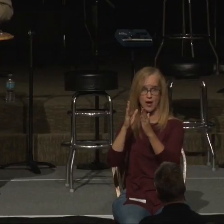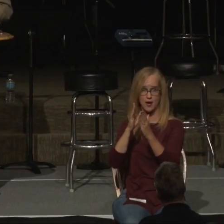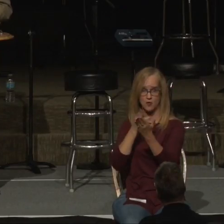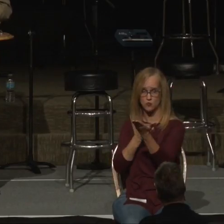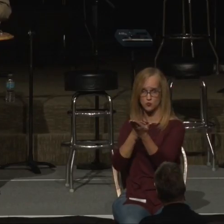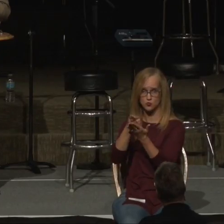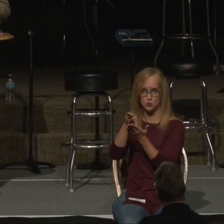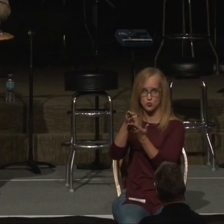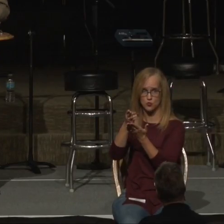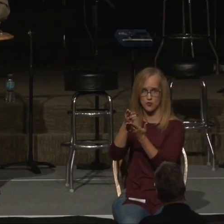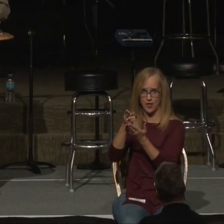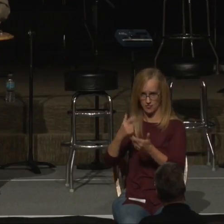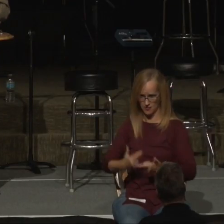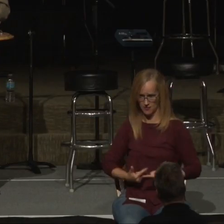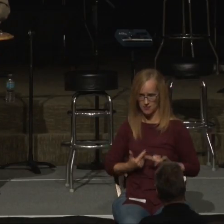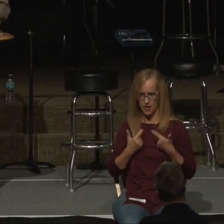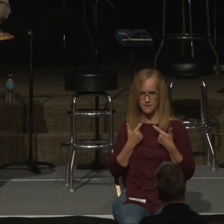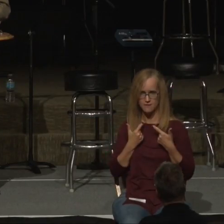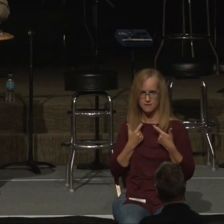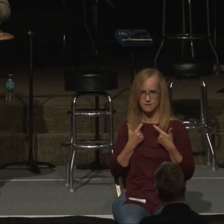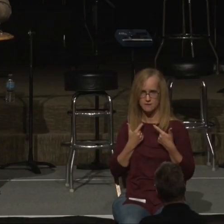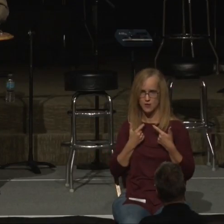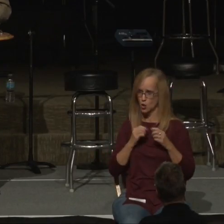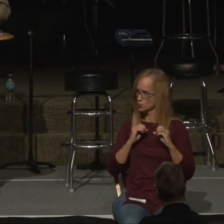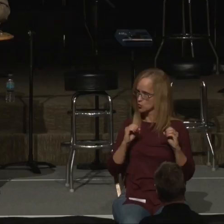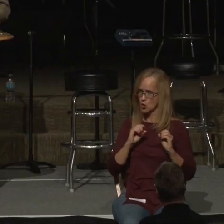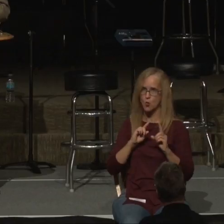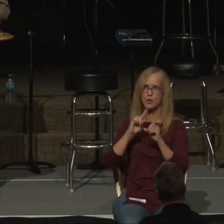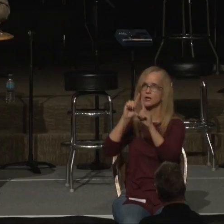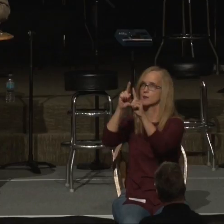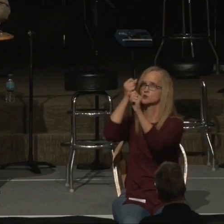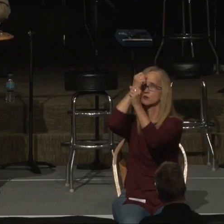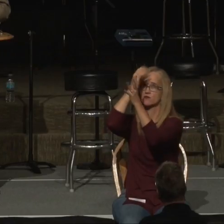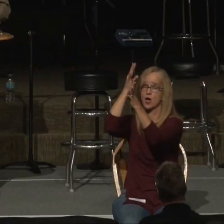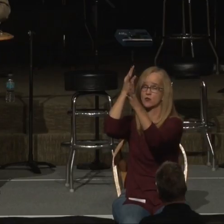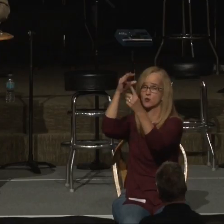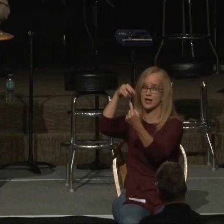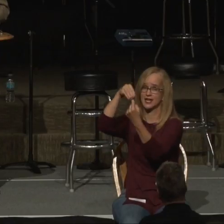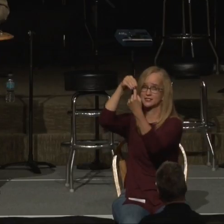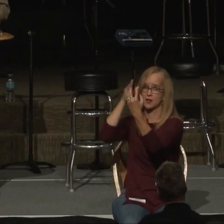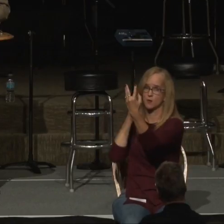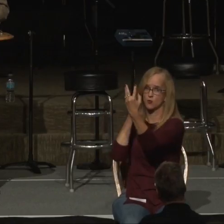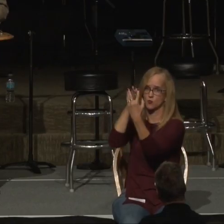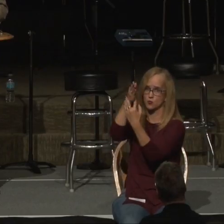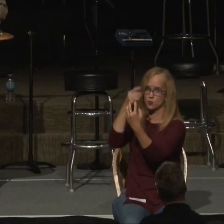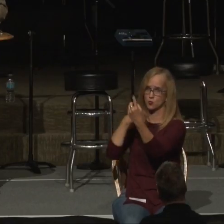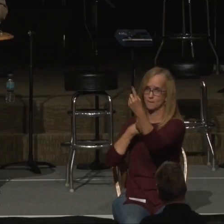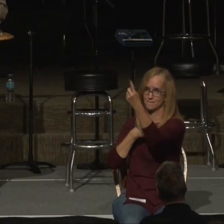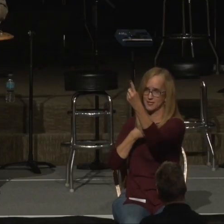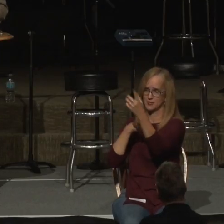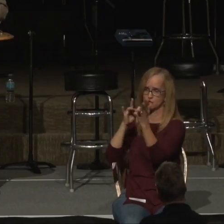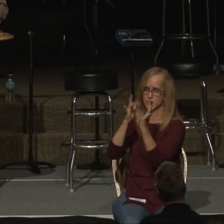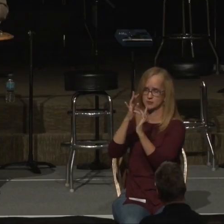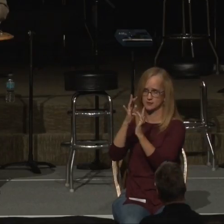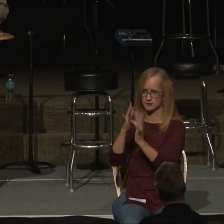truth, and the life. No one comes to the Father except through me.